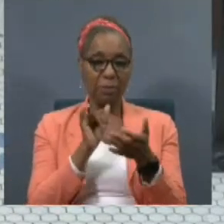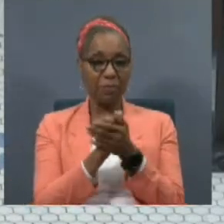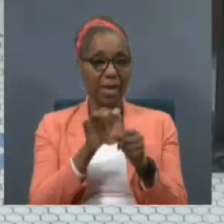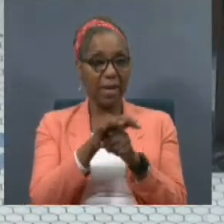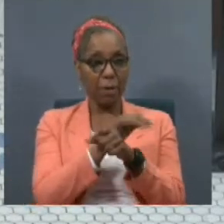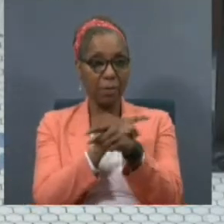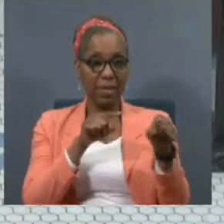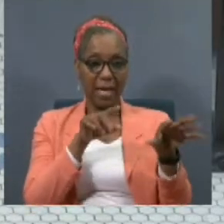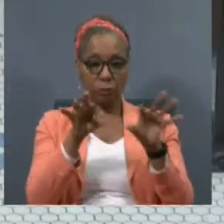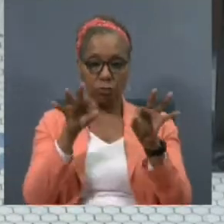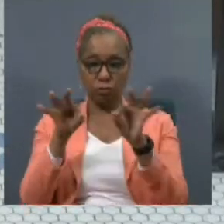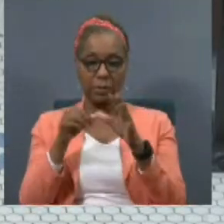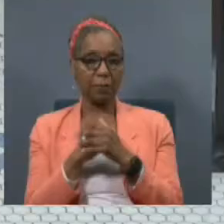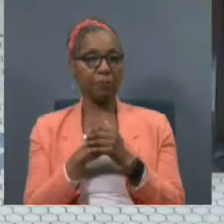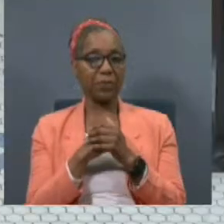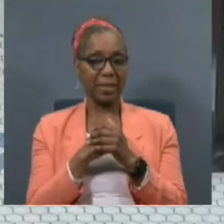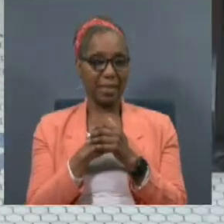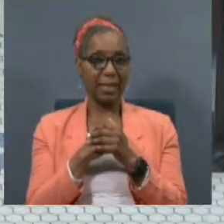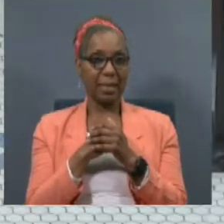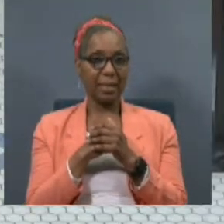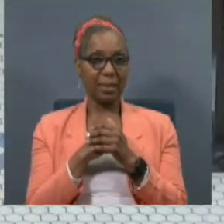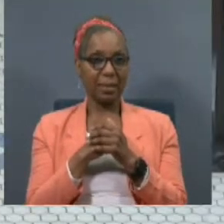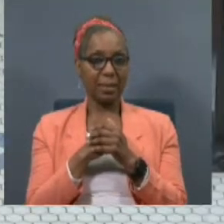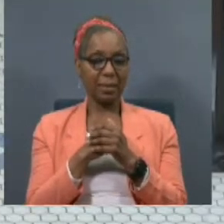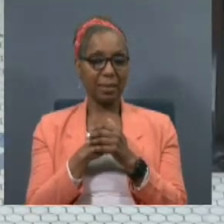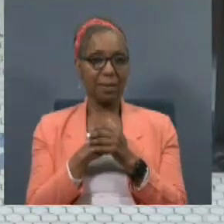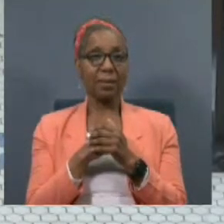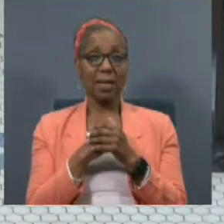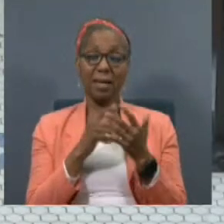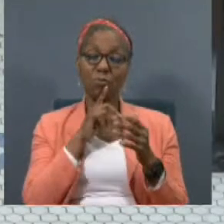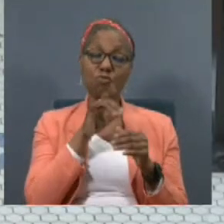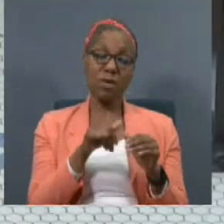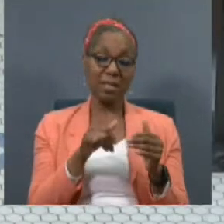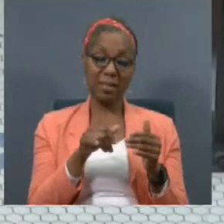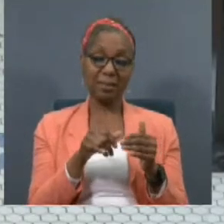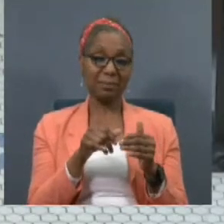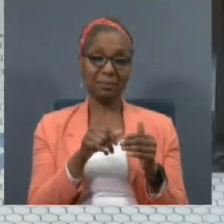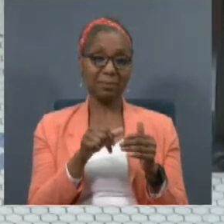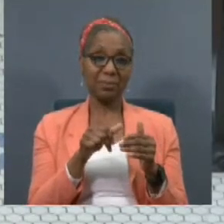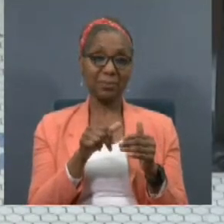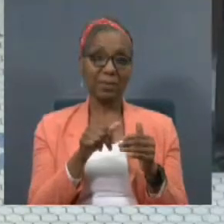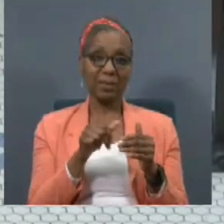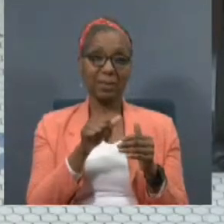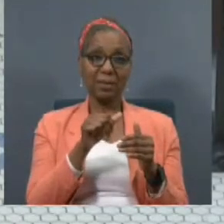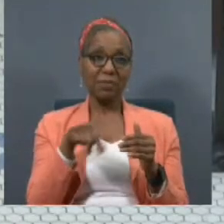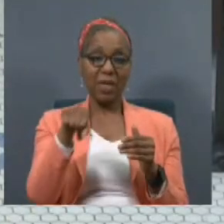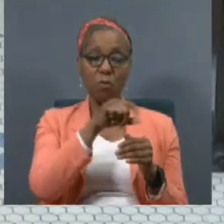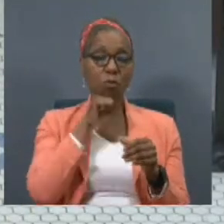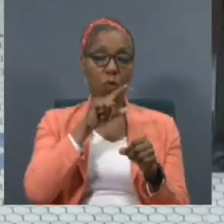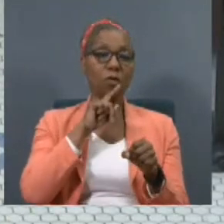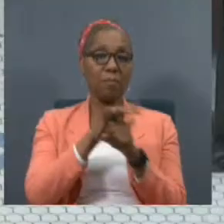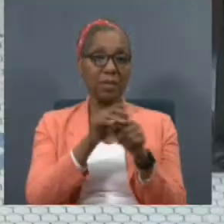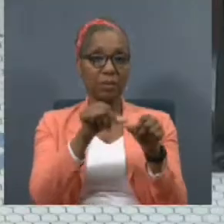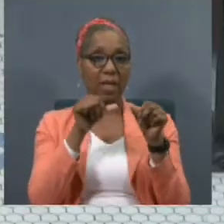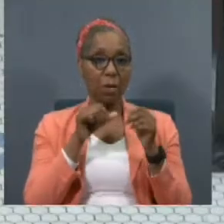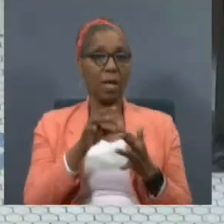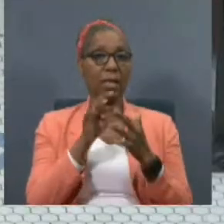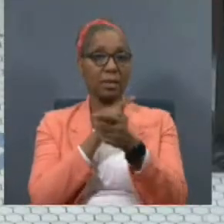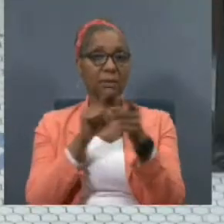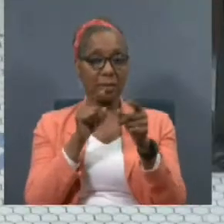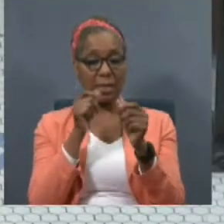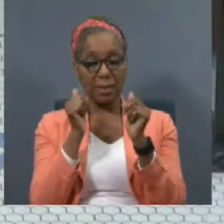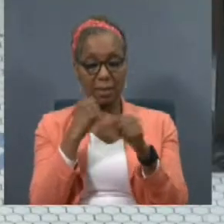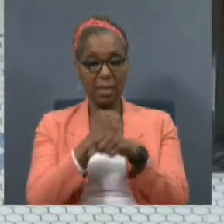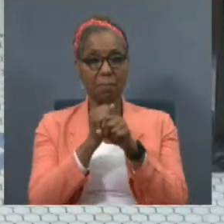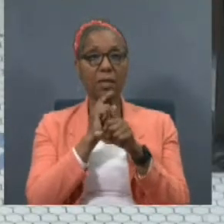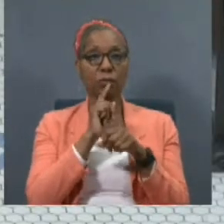they're choosing, and frankly they will not commit to an area unless they can ensure that